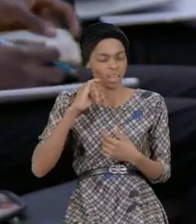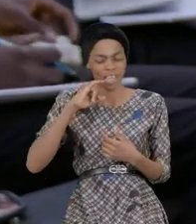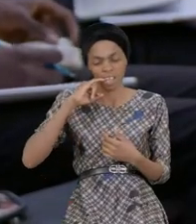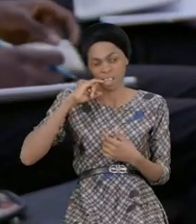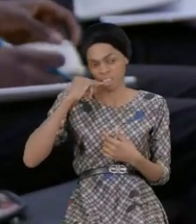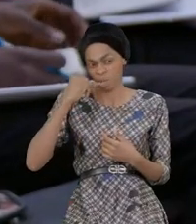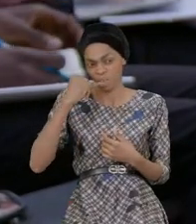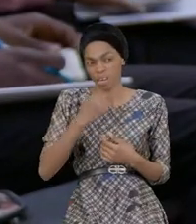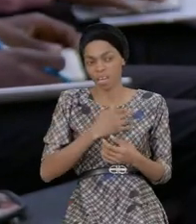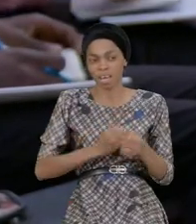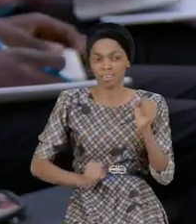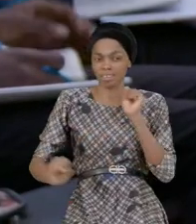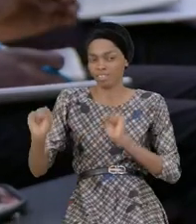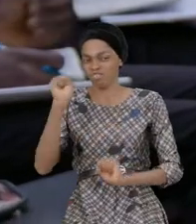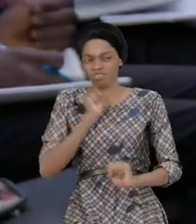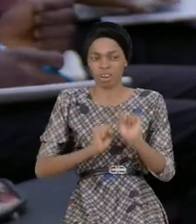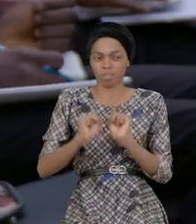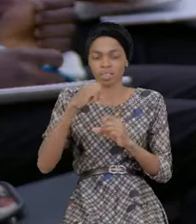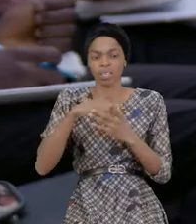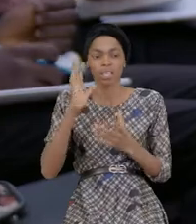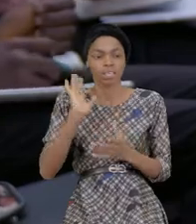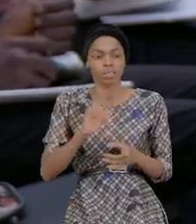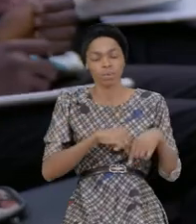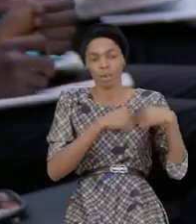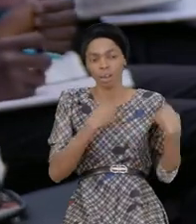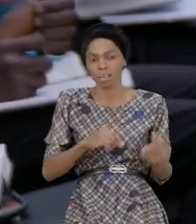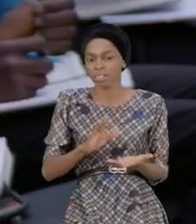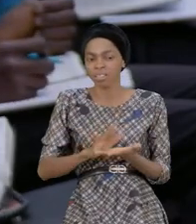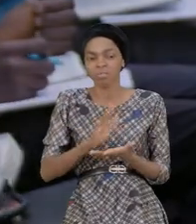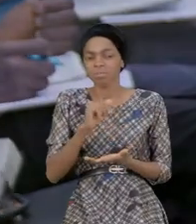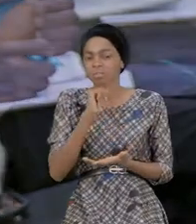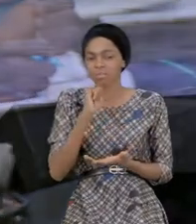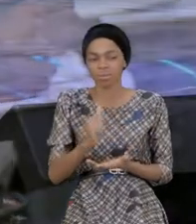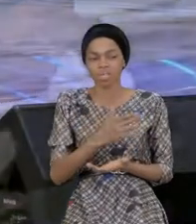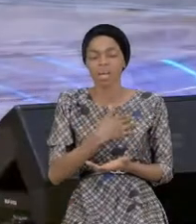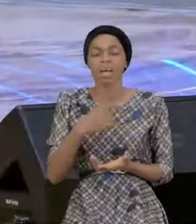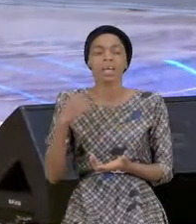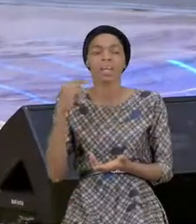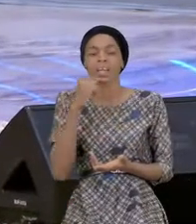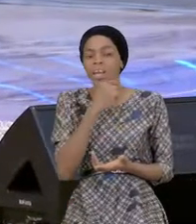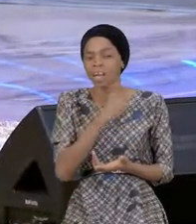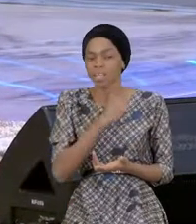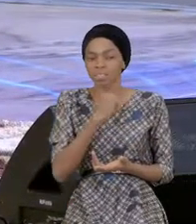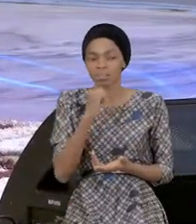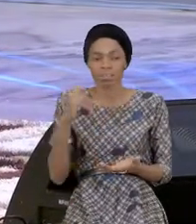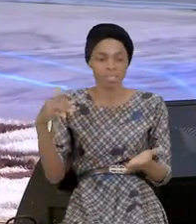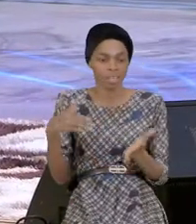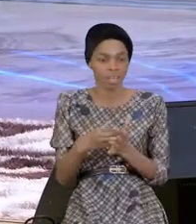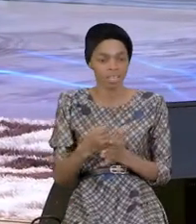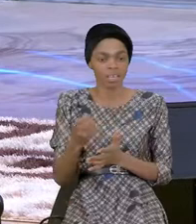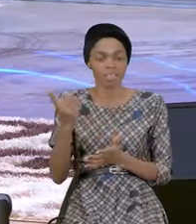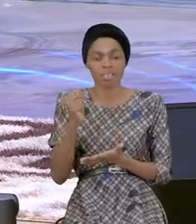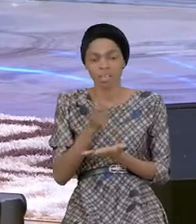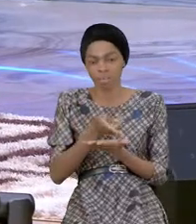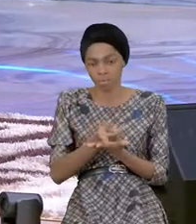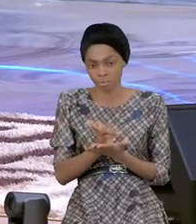and strife in your heart, glory not, and lie not against